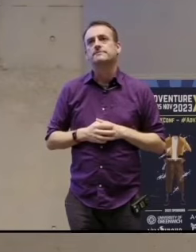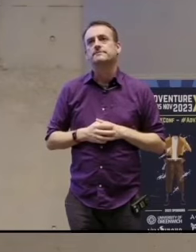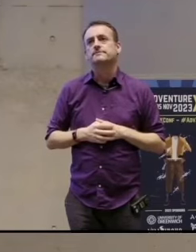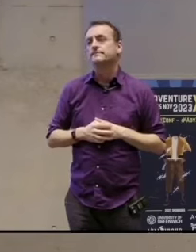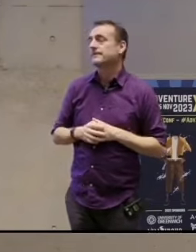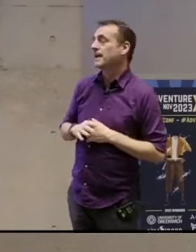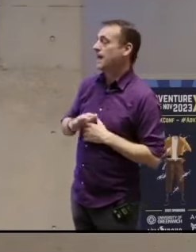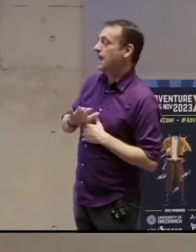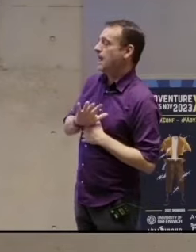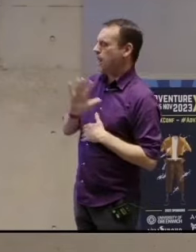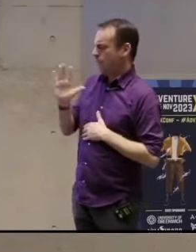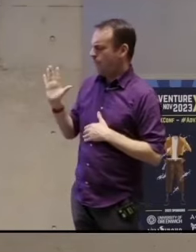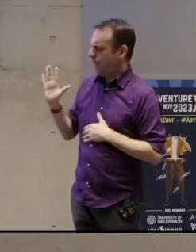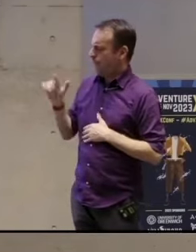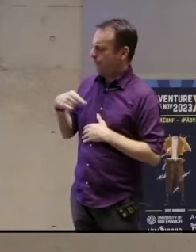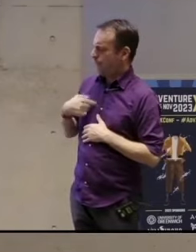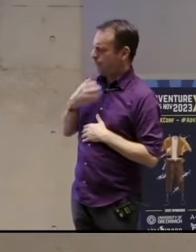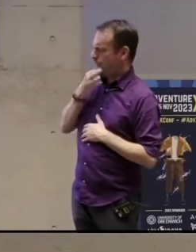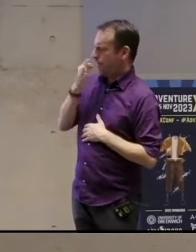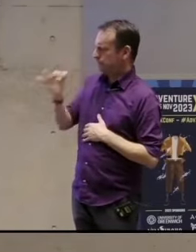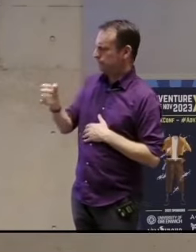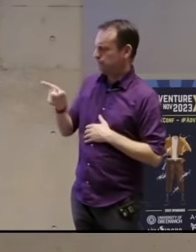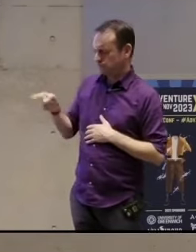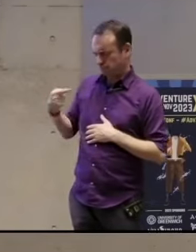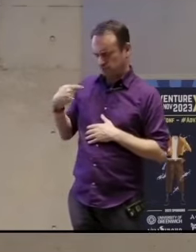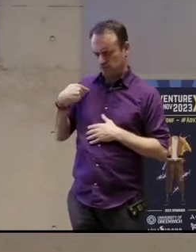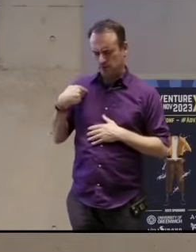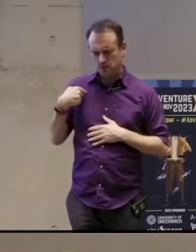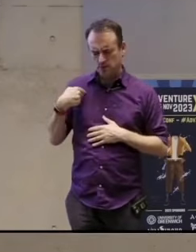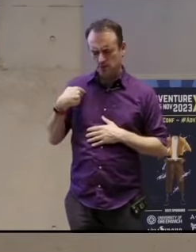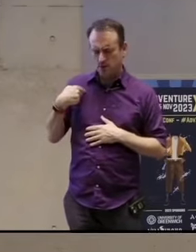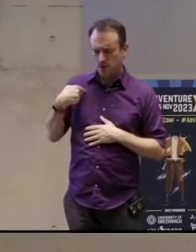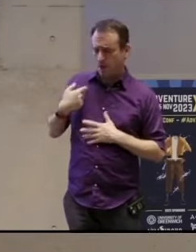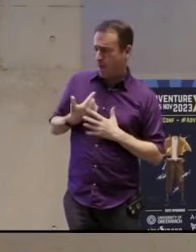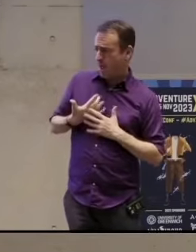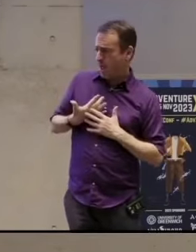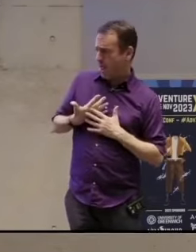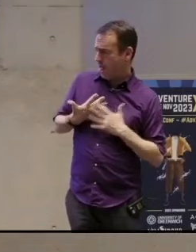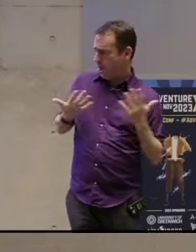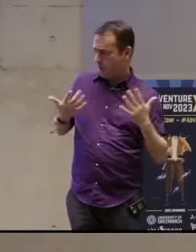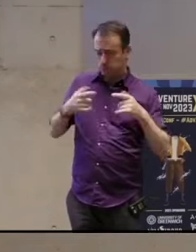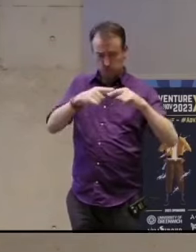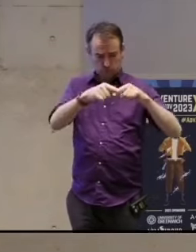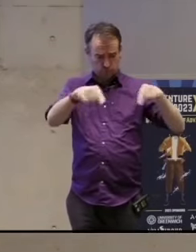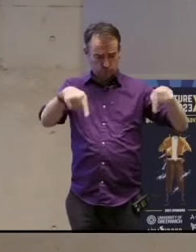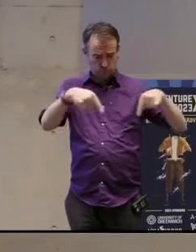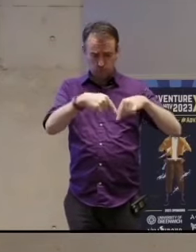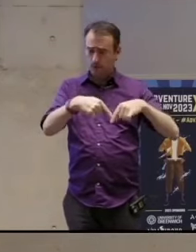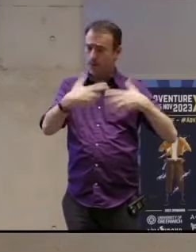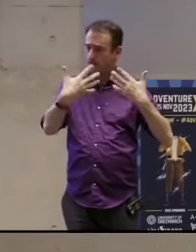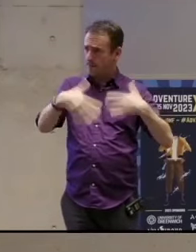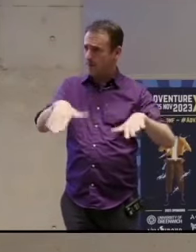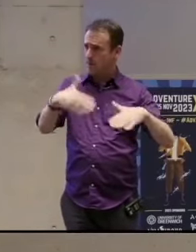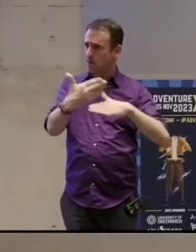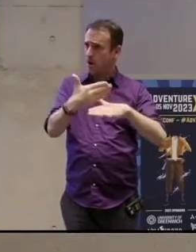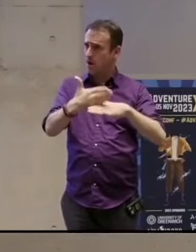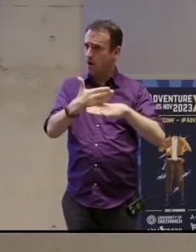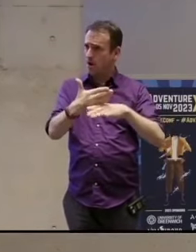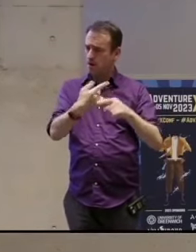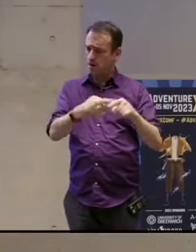Hello. My question is that a lot of the studios I've worked at haven't been like